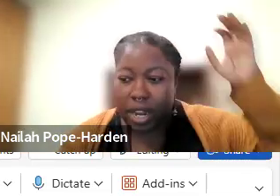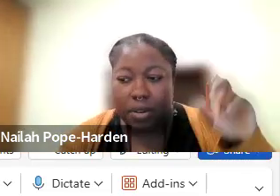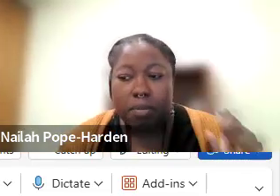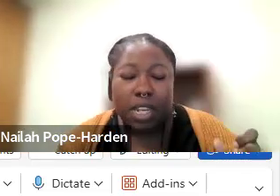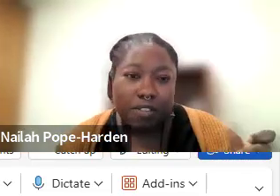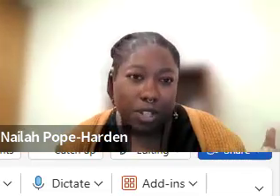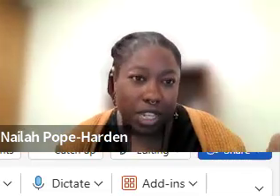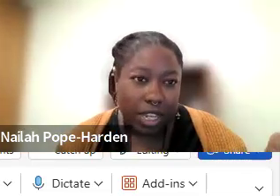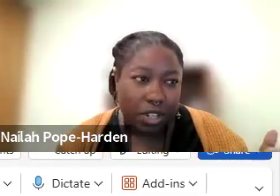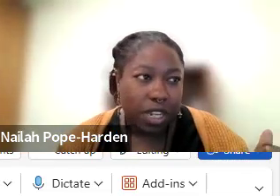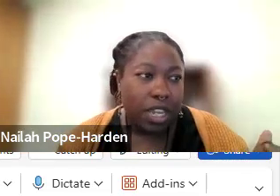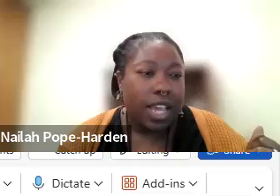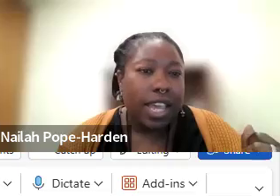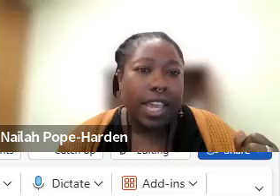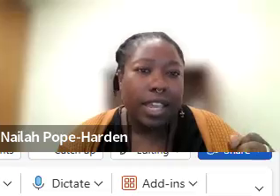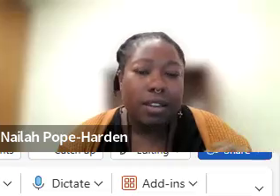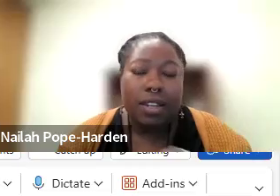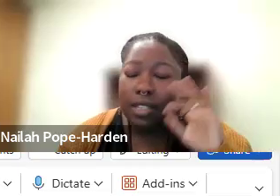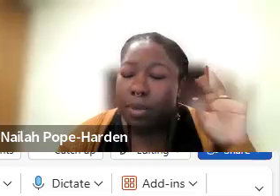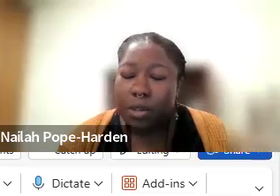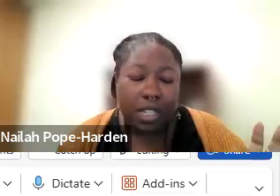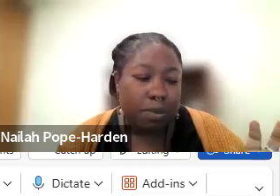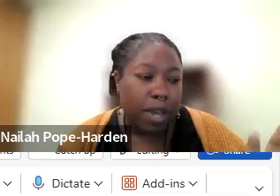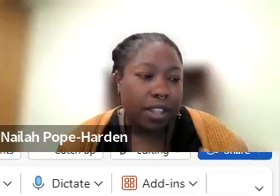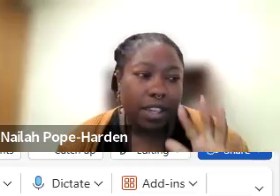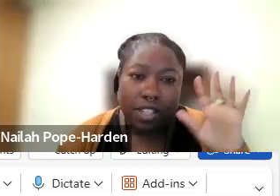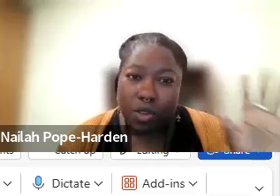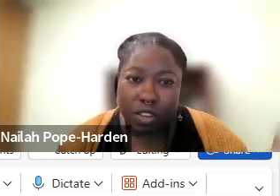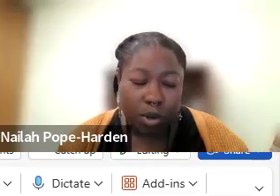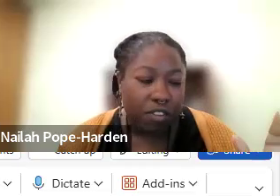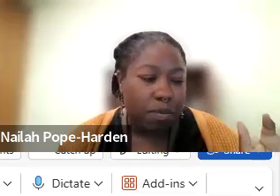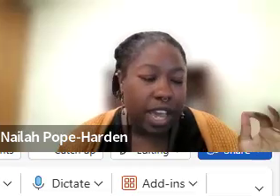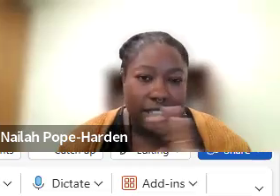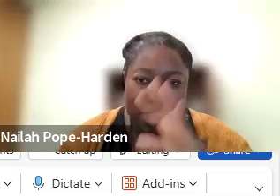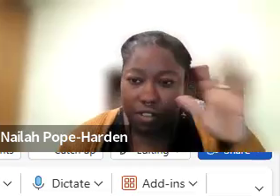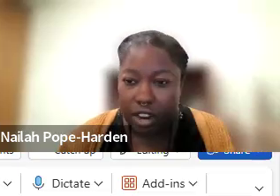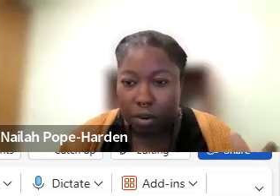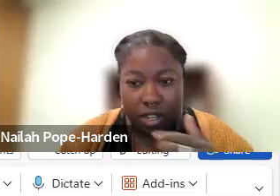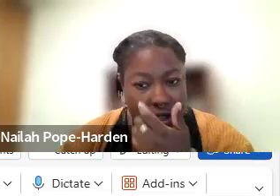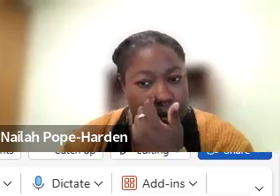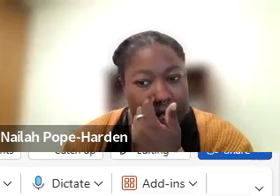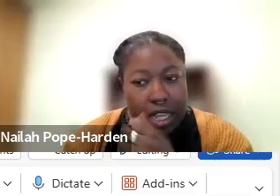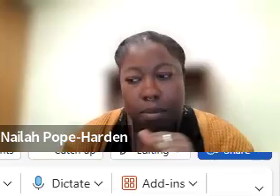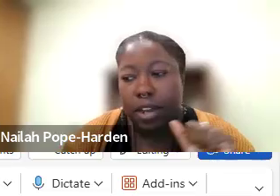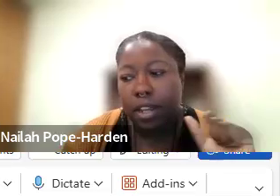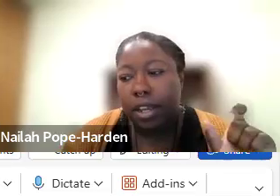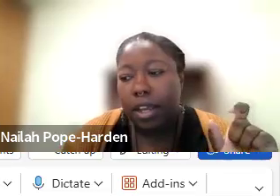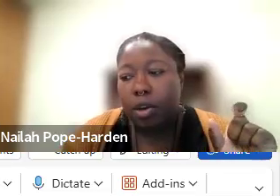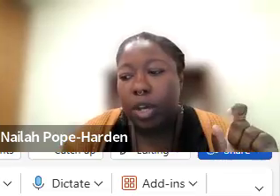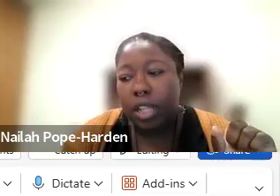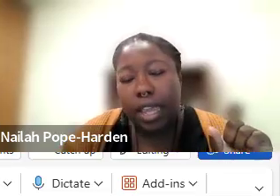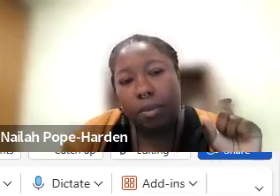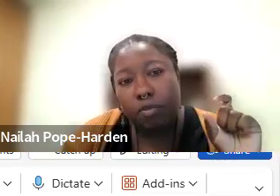especially just around meaningful engagement. And not to put you on the spot, like as you give more feedback, and this is for everybody too, please think about